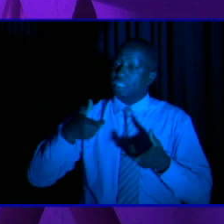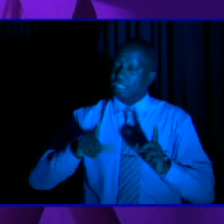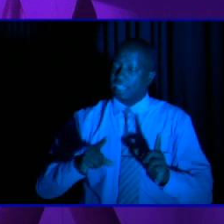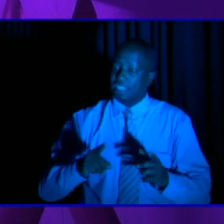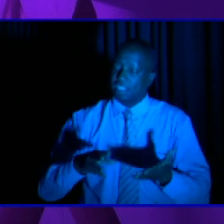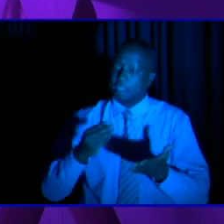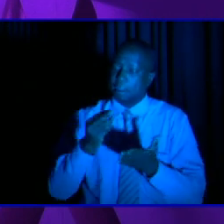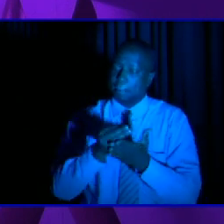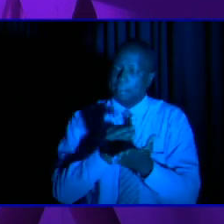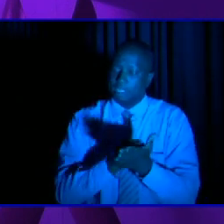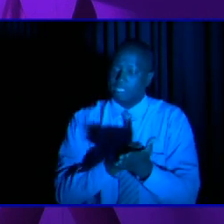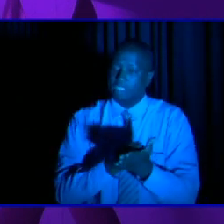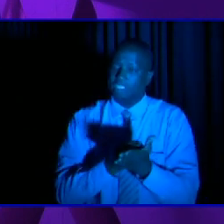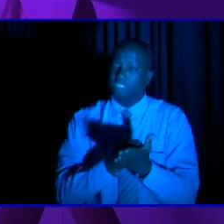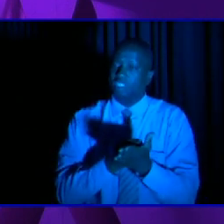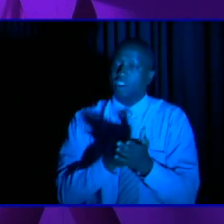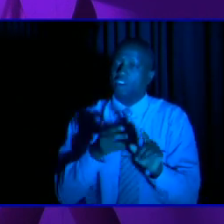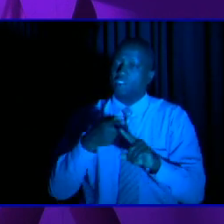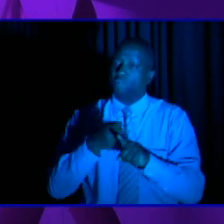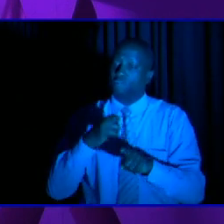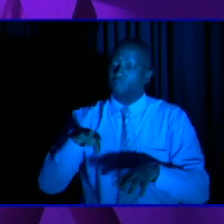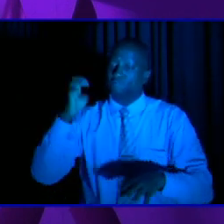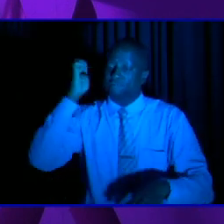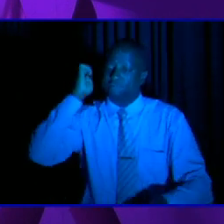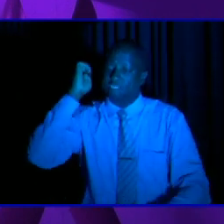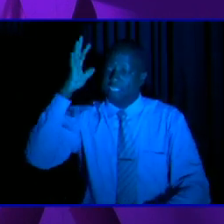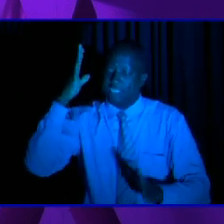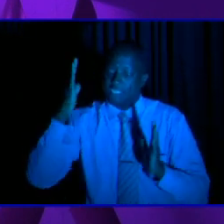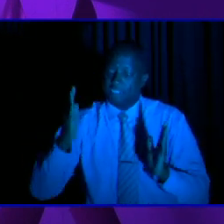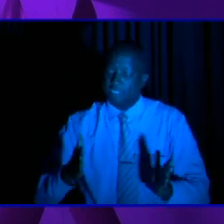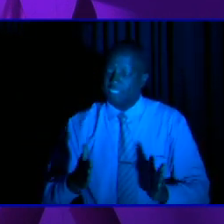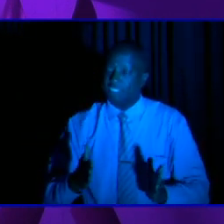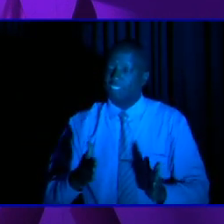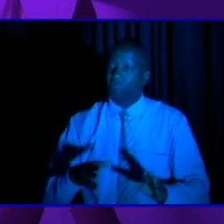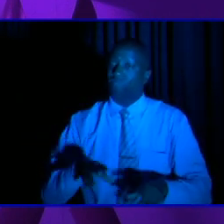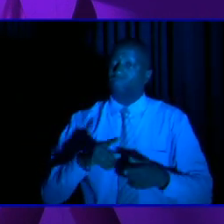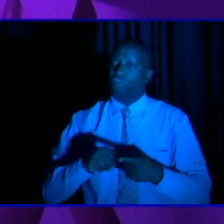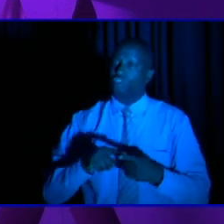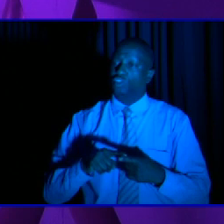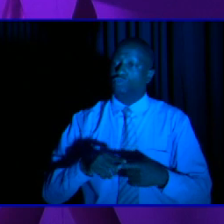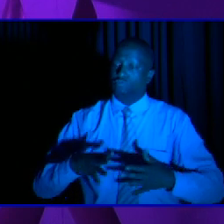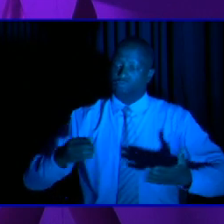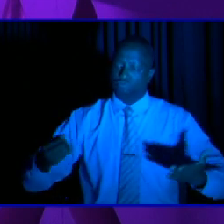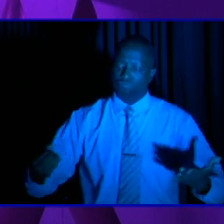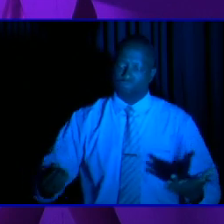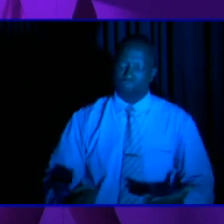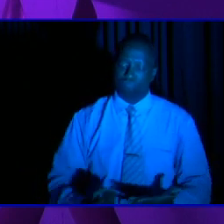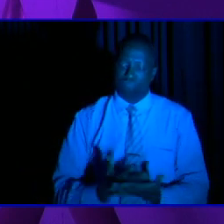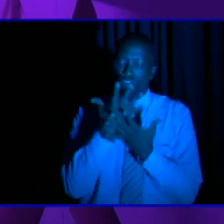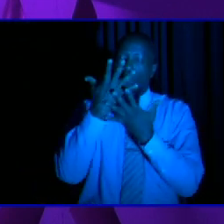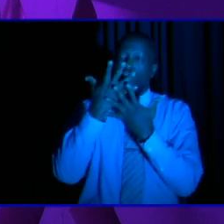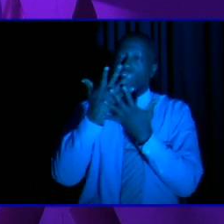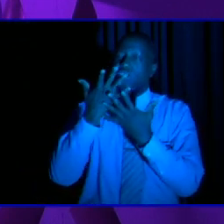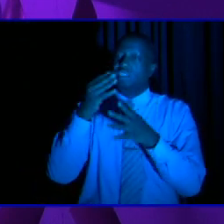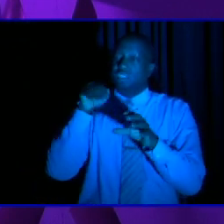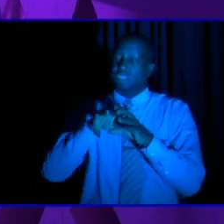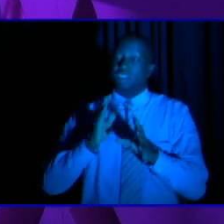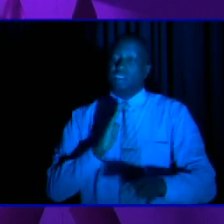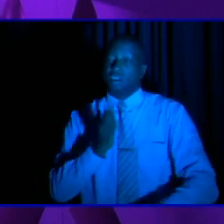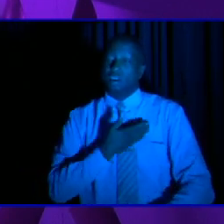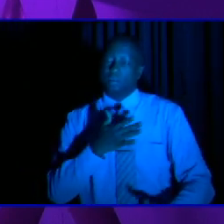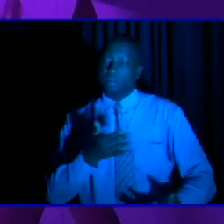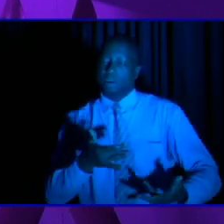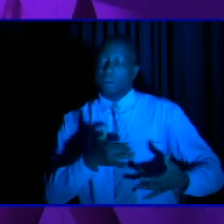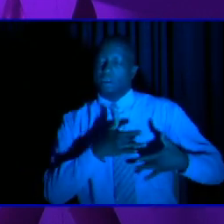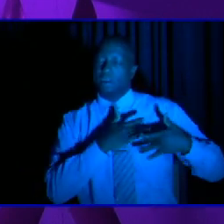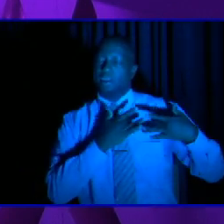through your evangelist to our hearts to resonate with such power and such force that